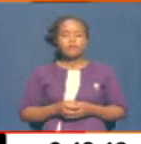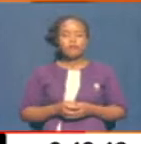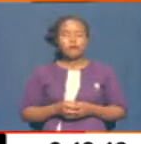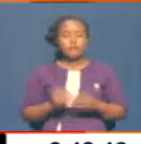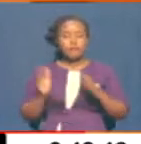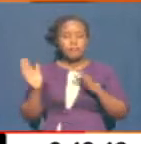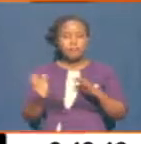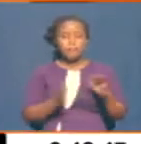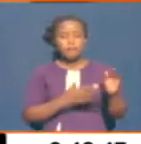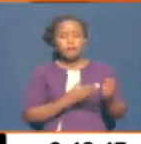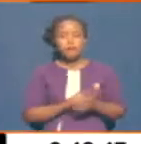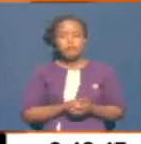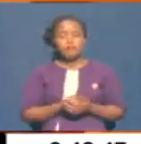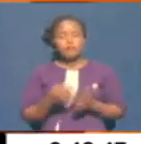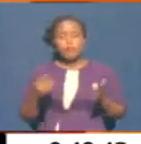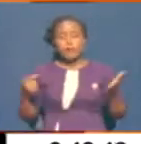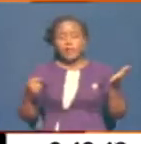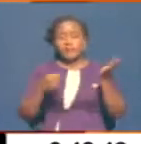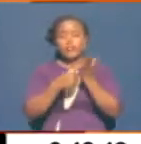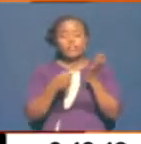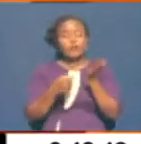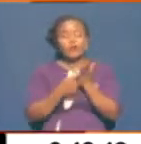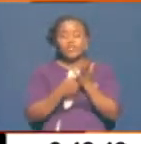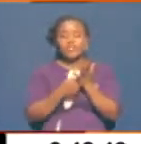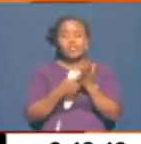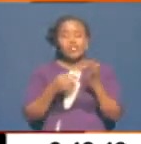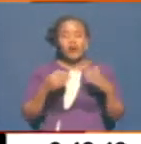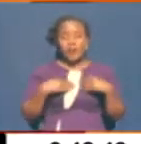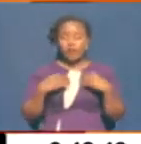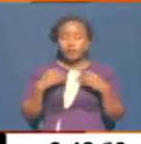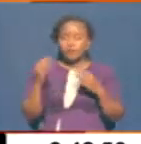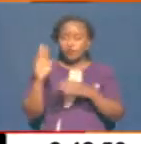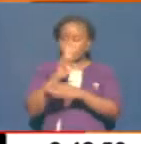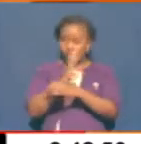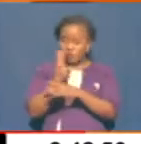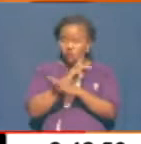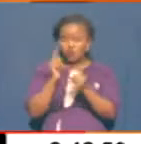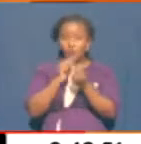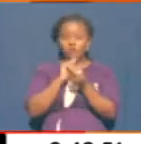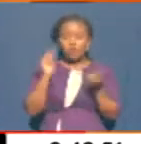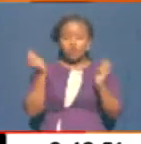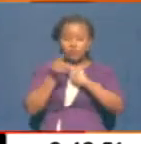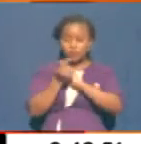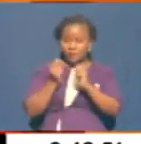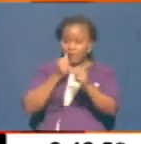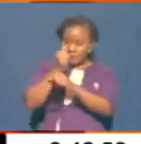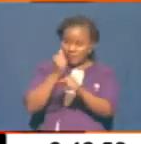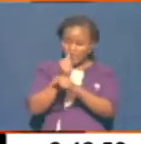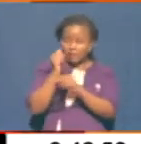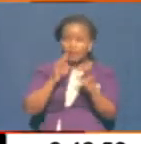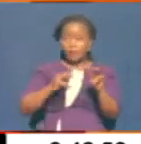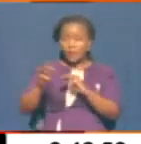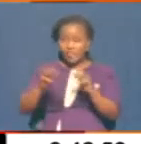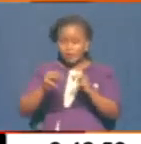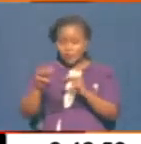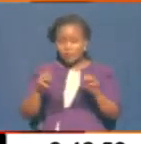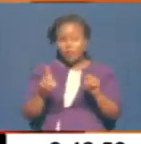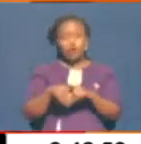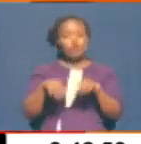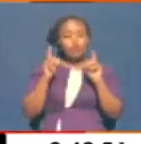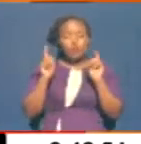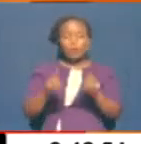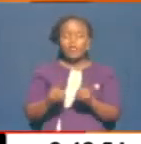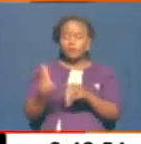ICT technology has been backed to revolutionize disaster management and should be employed to complement